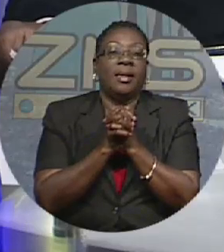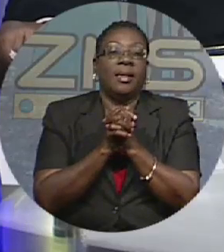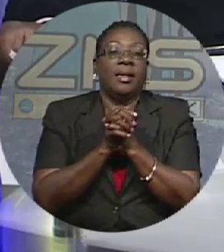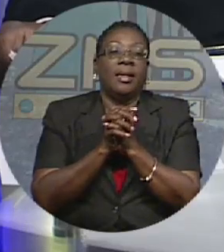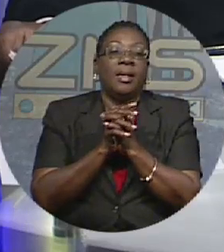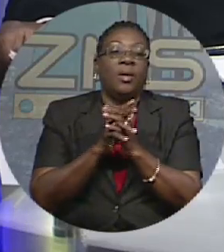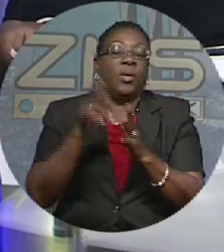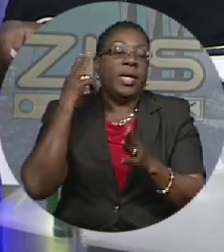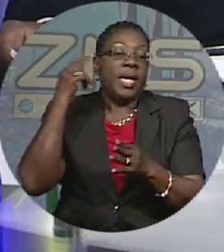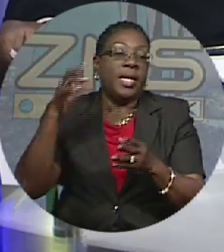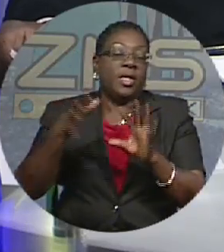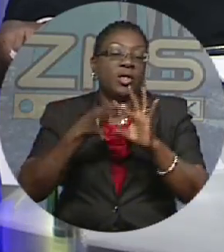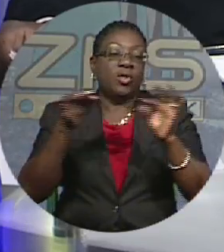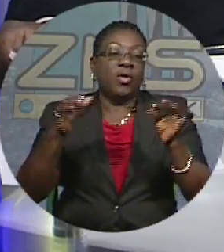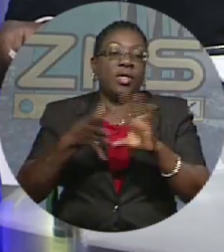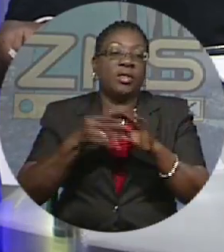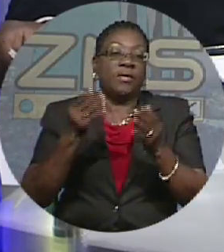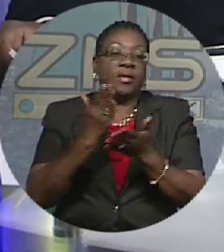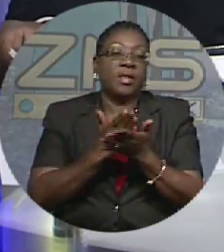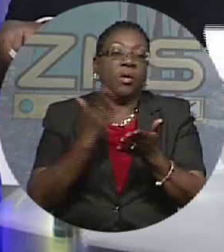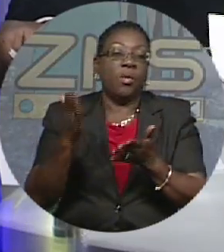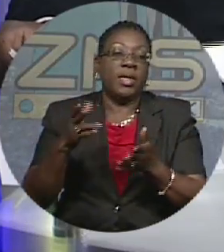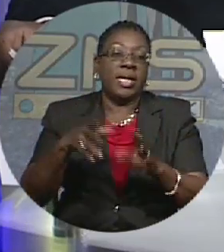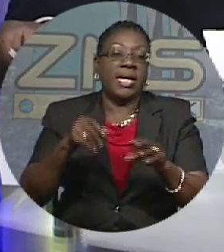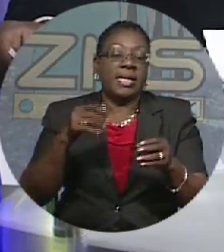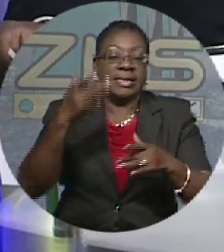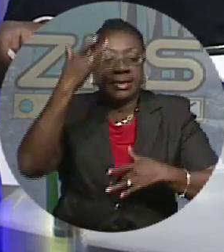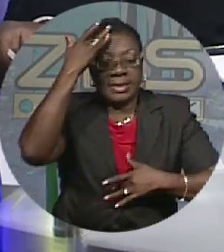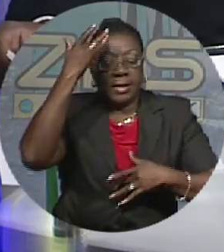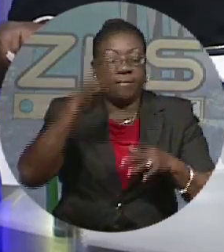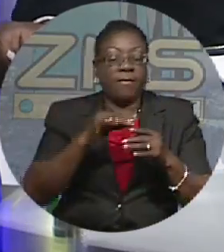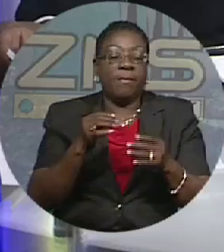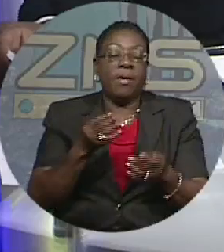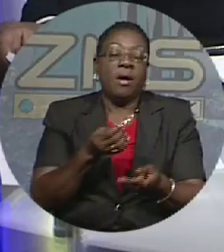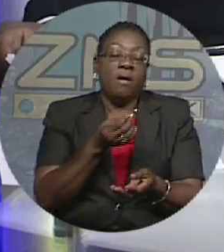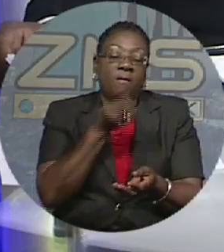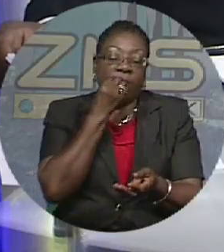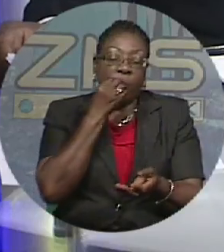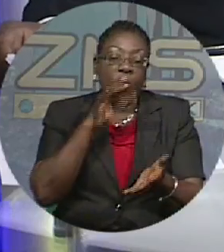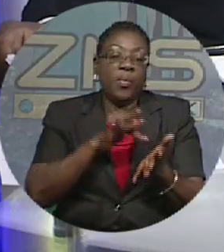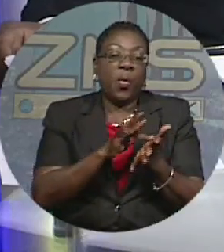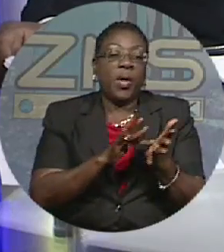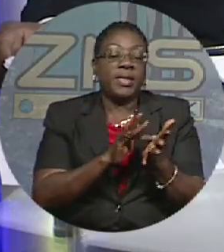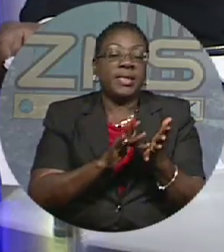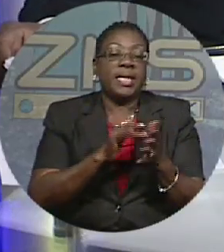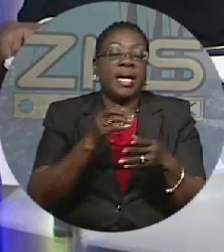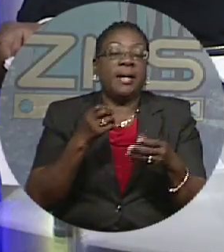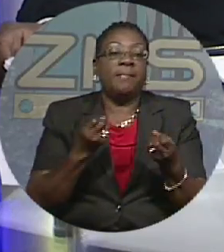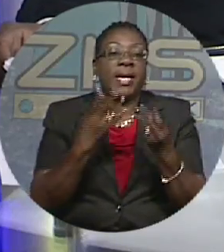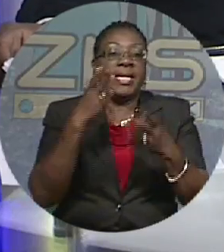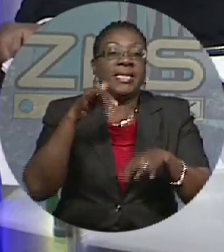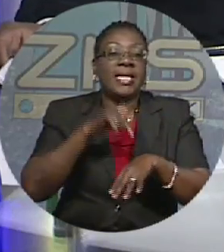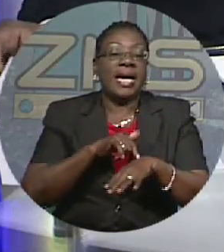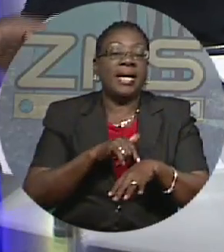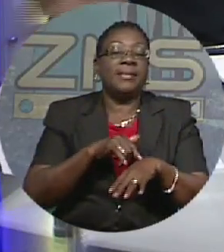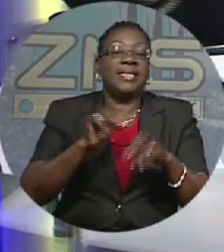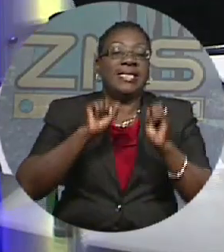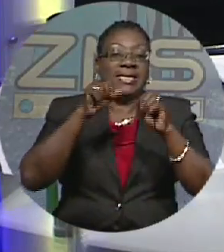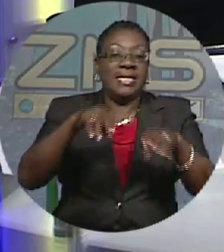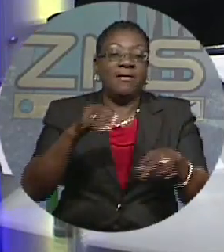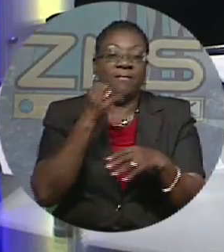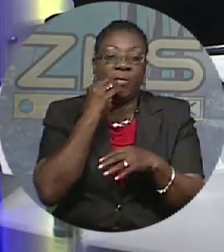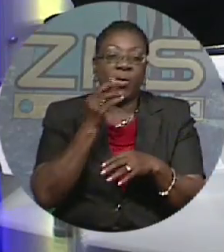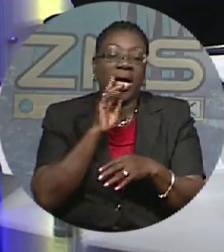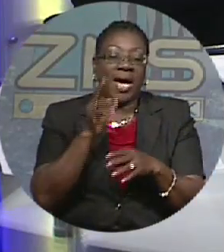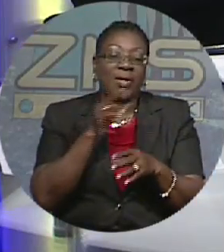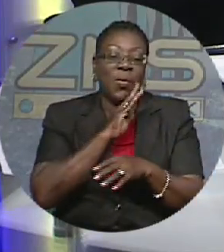Well, we hear the stories of someone getting sick from food poisoning, and in many cases, conch, fish, and seafood are to